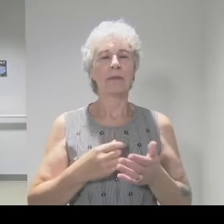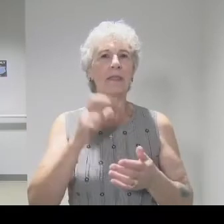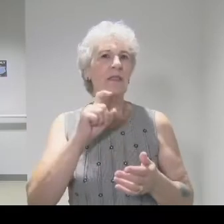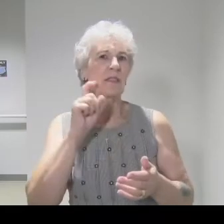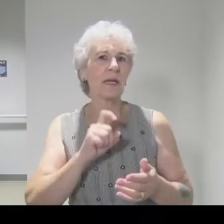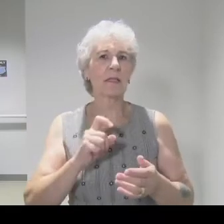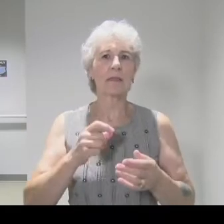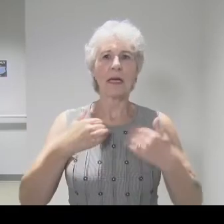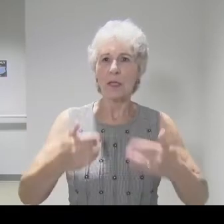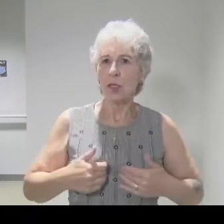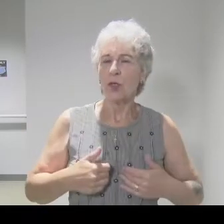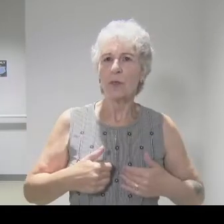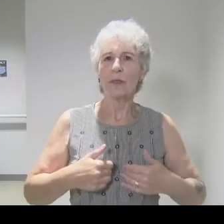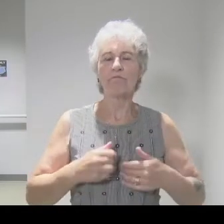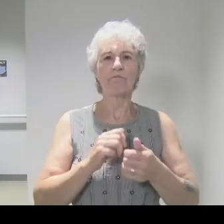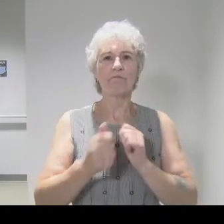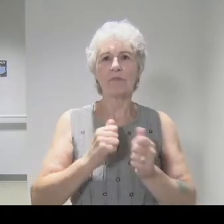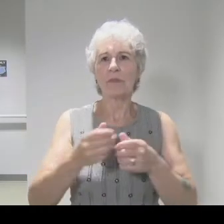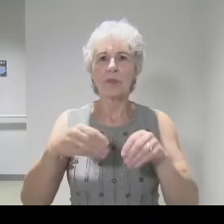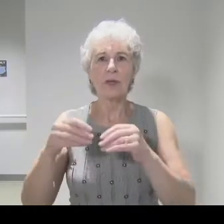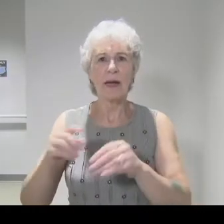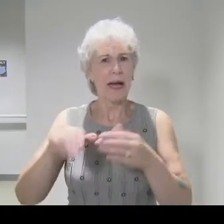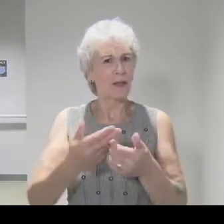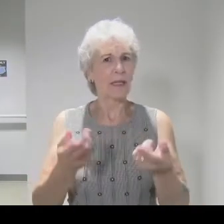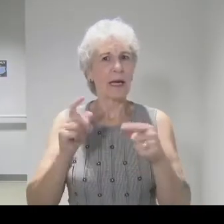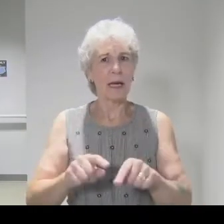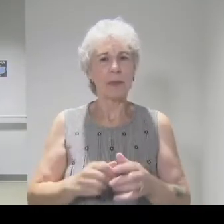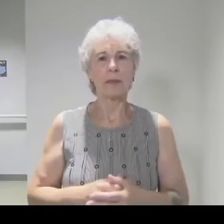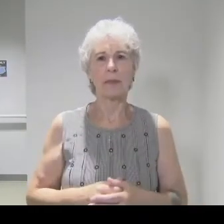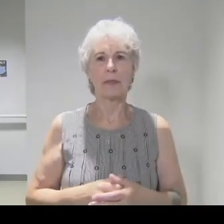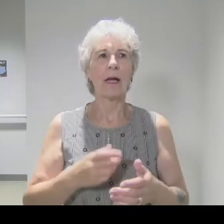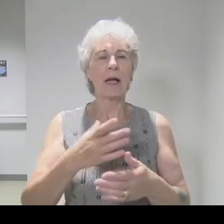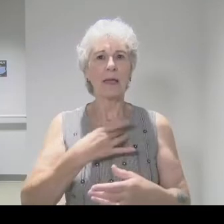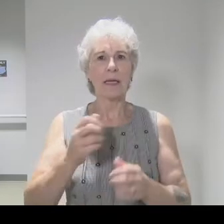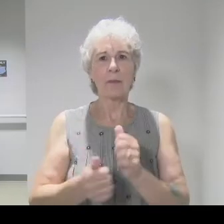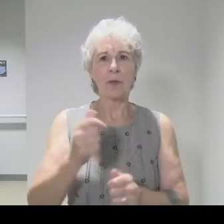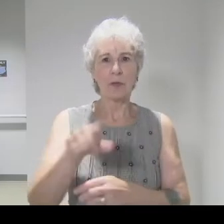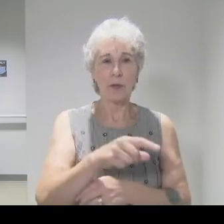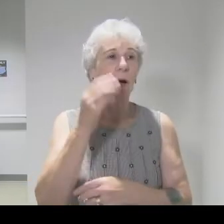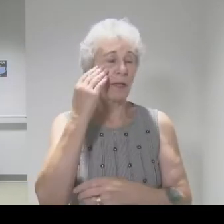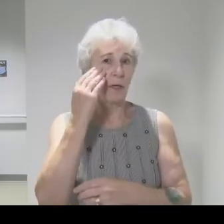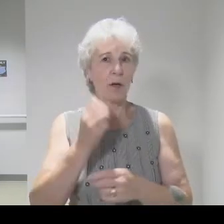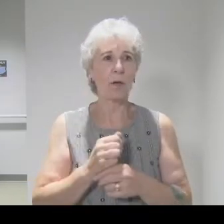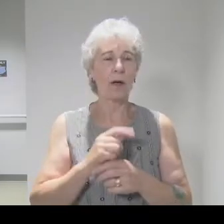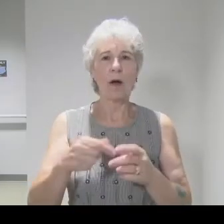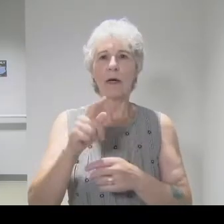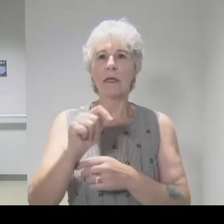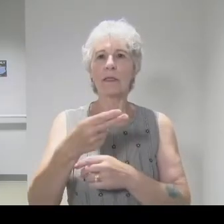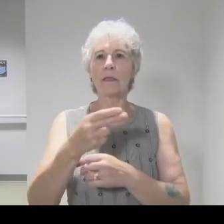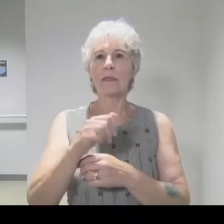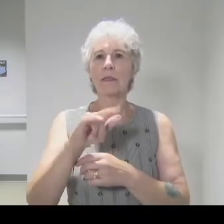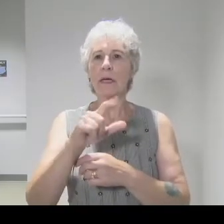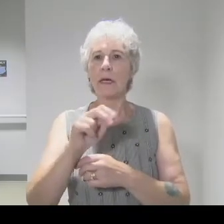trafficking. How did that come about? I'm like most of you. I knew about sex trafficking over in Thailand and other places